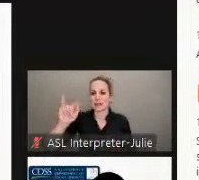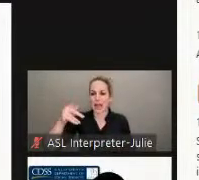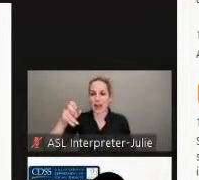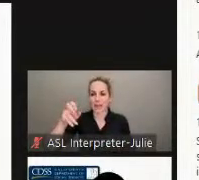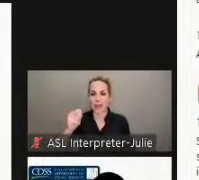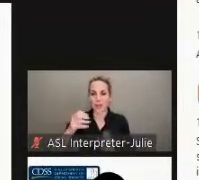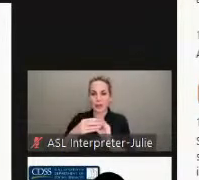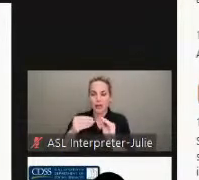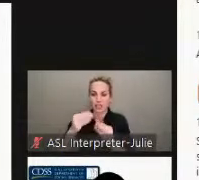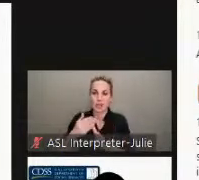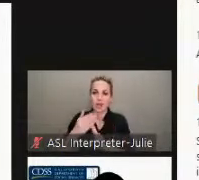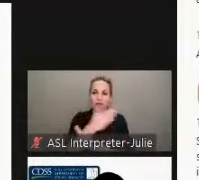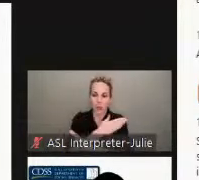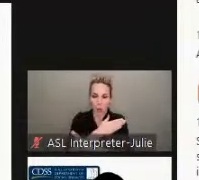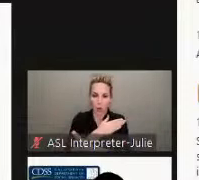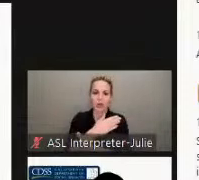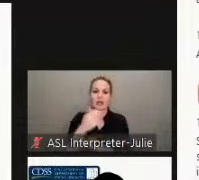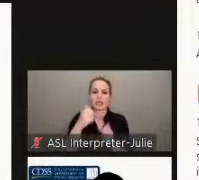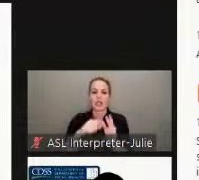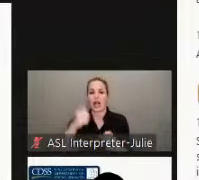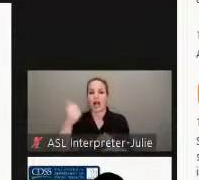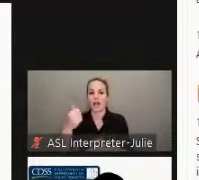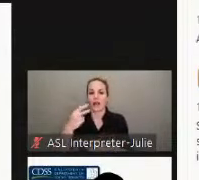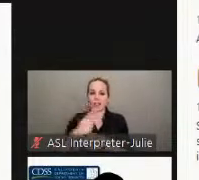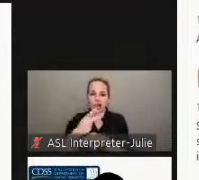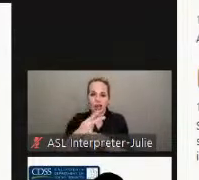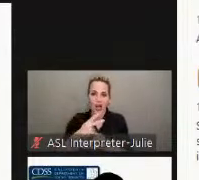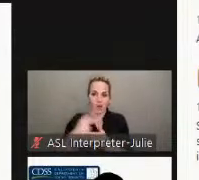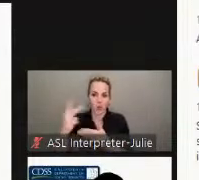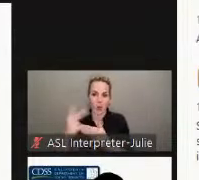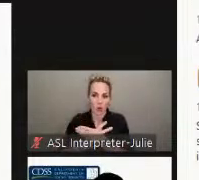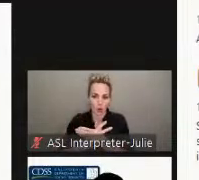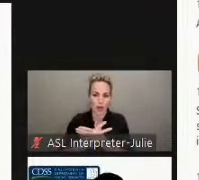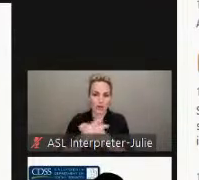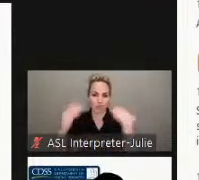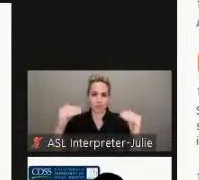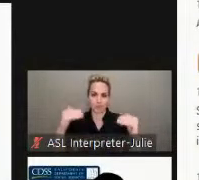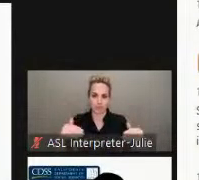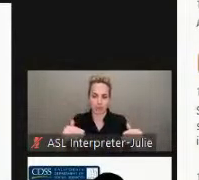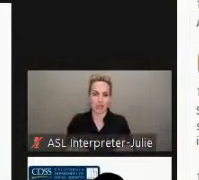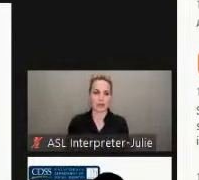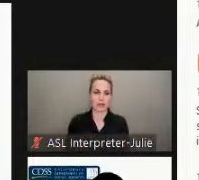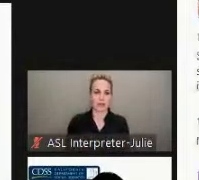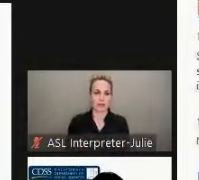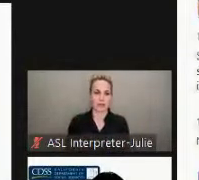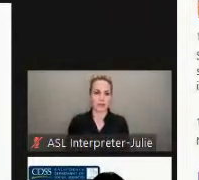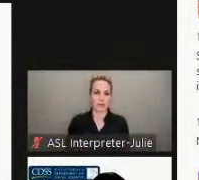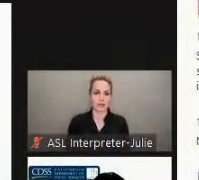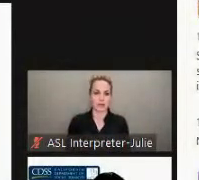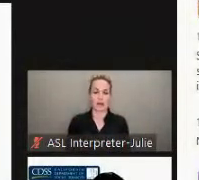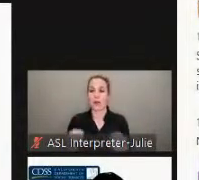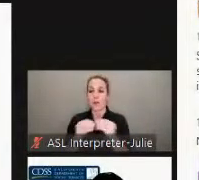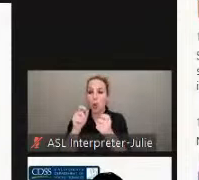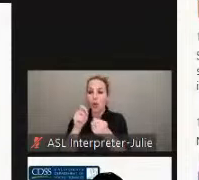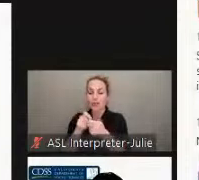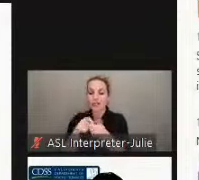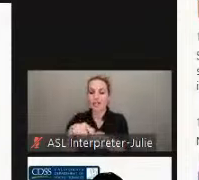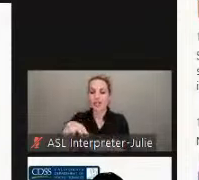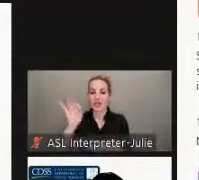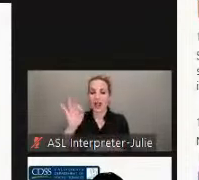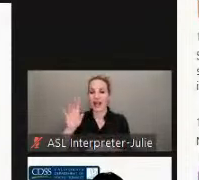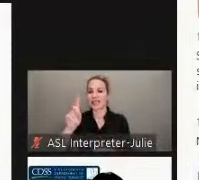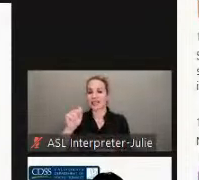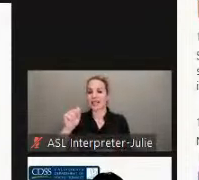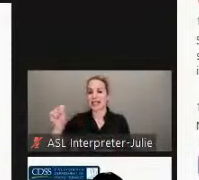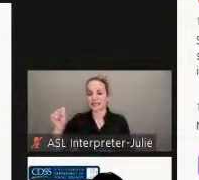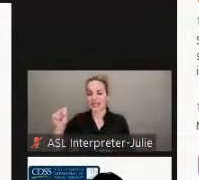previously, which would be captured under the other child care program line. Further detail can be found on the DSS's local